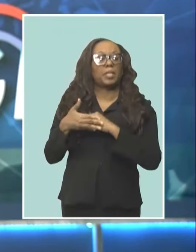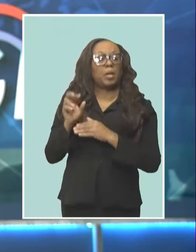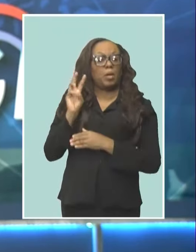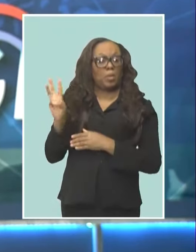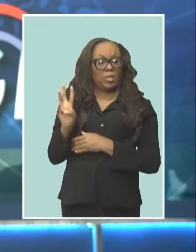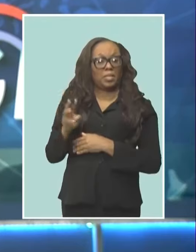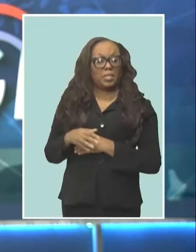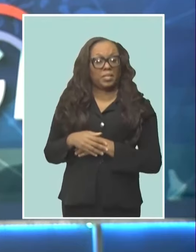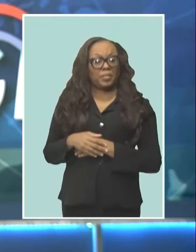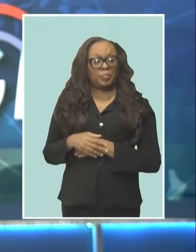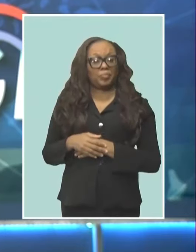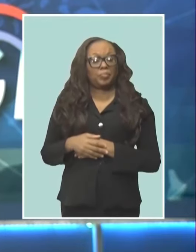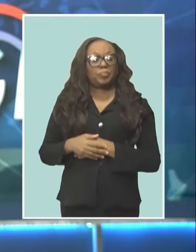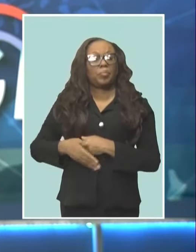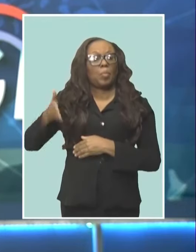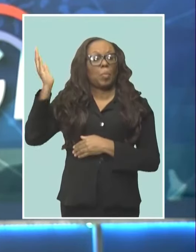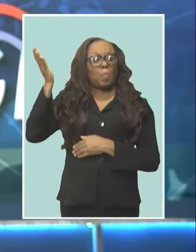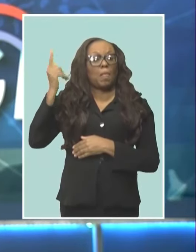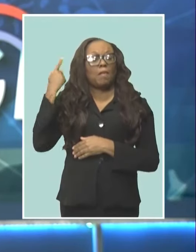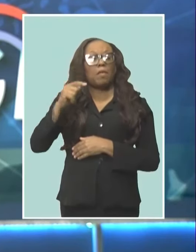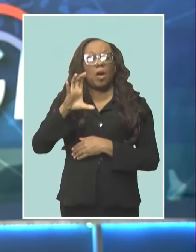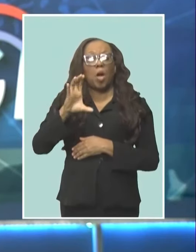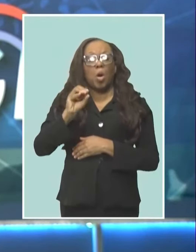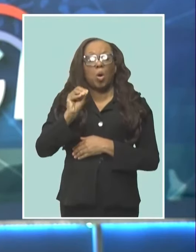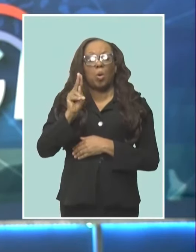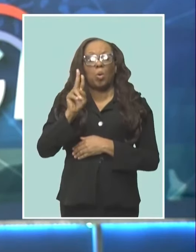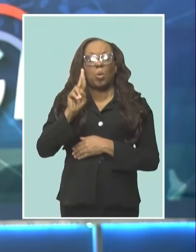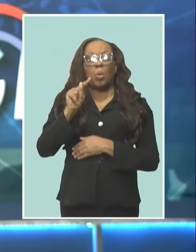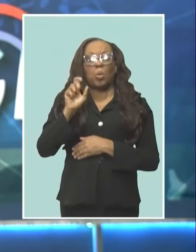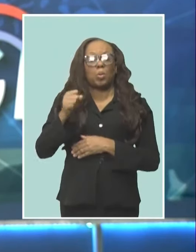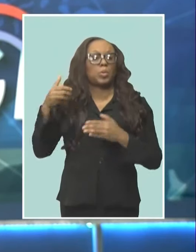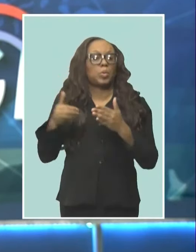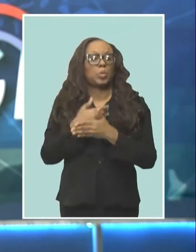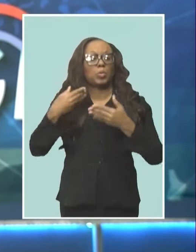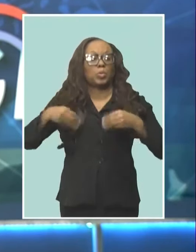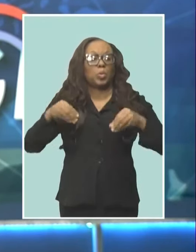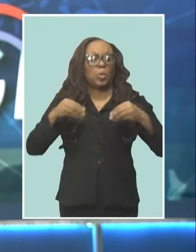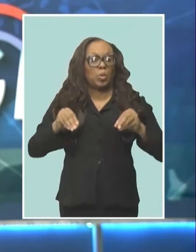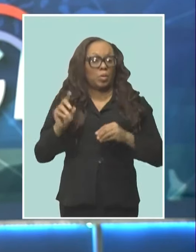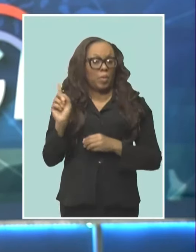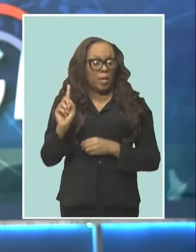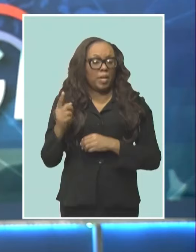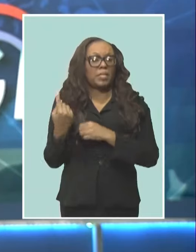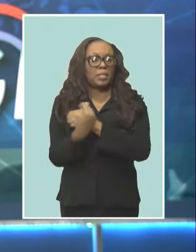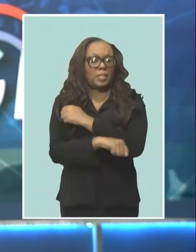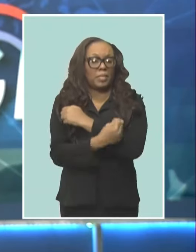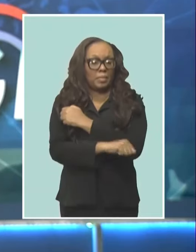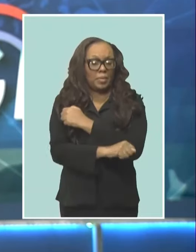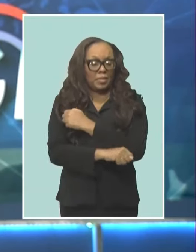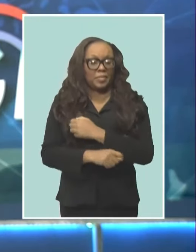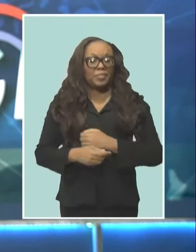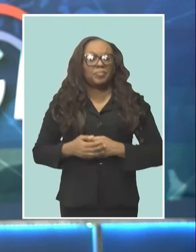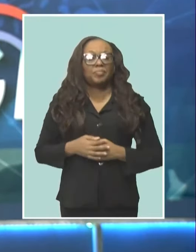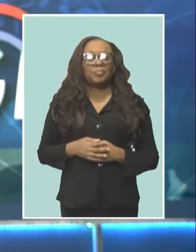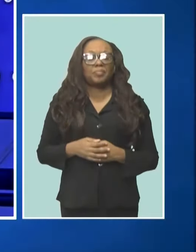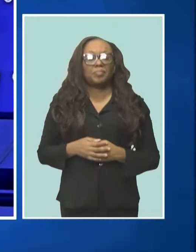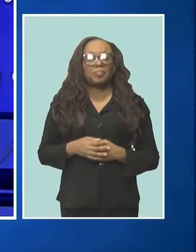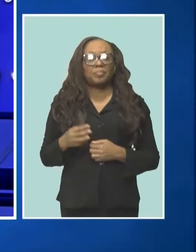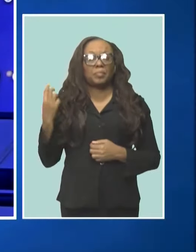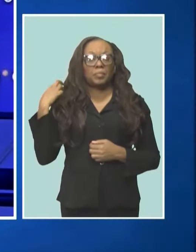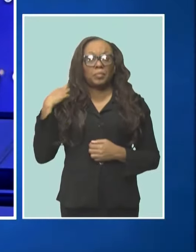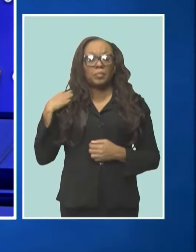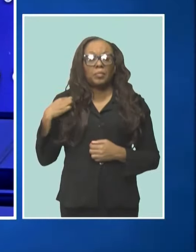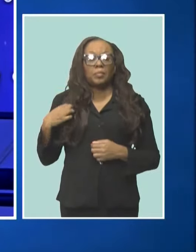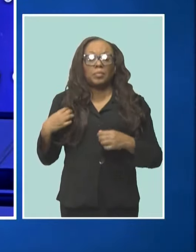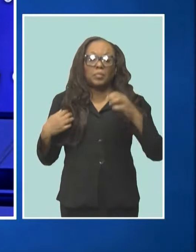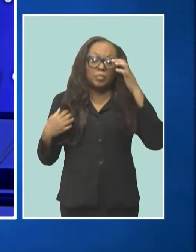addressing the official launch of the Courts Welches superstore at W Plaza in St. Thomas. Florida,